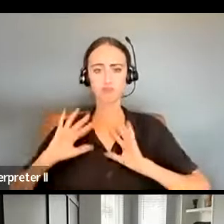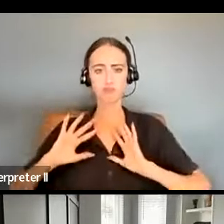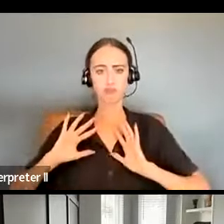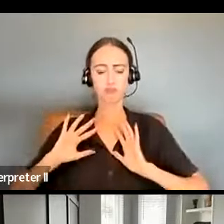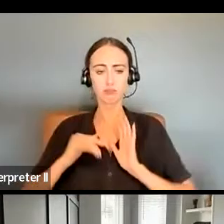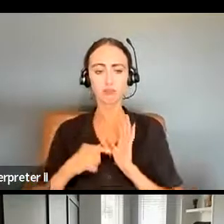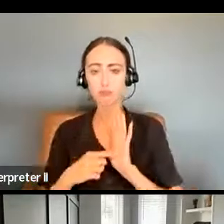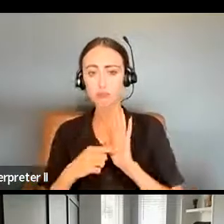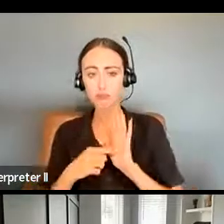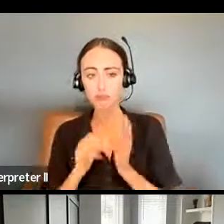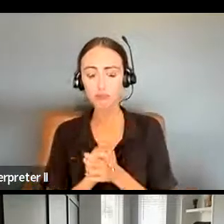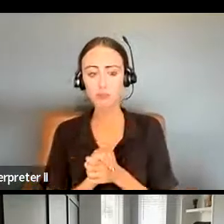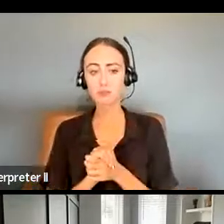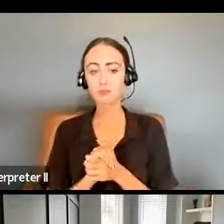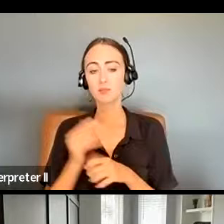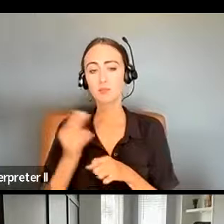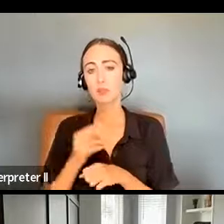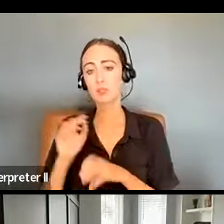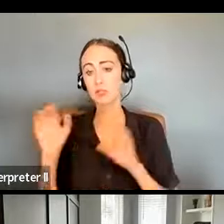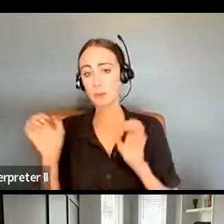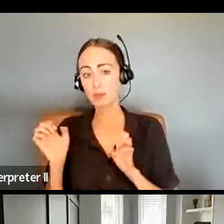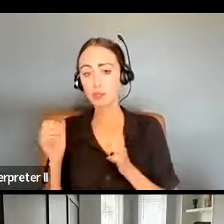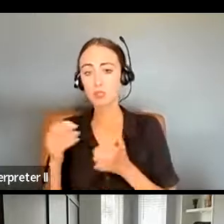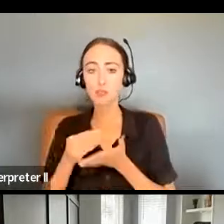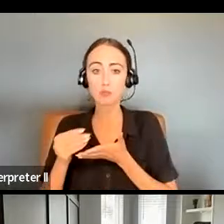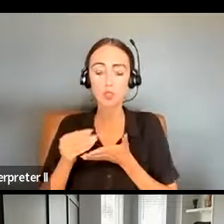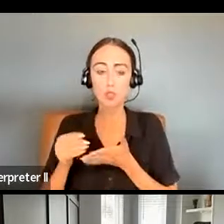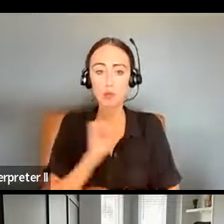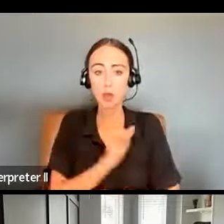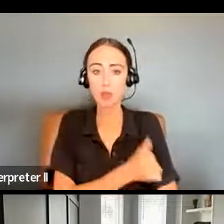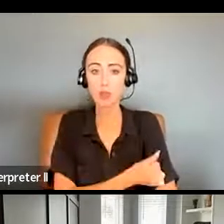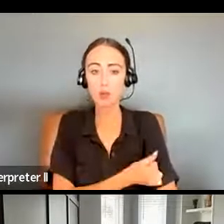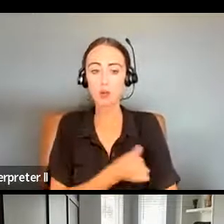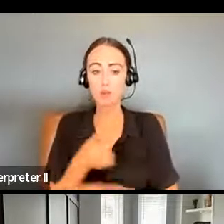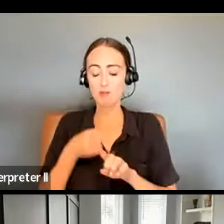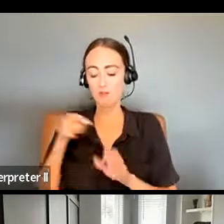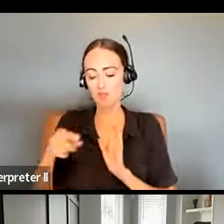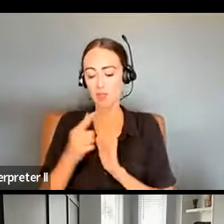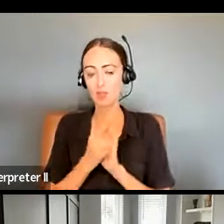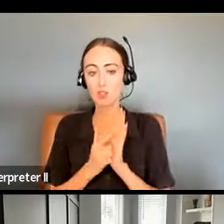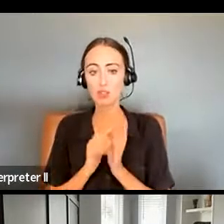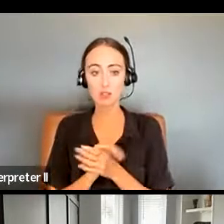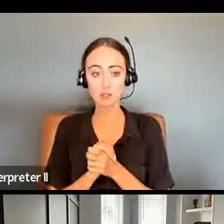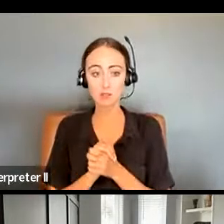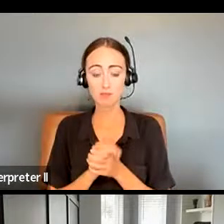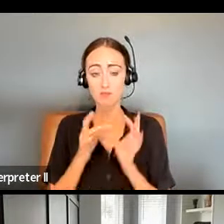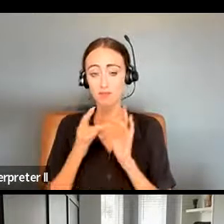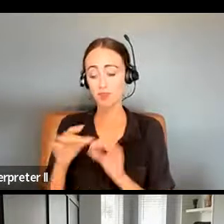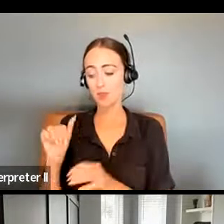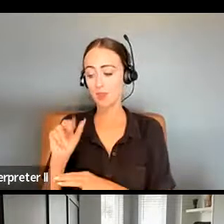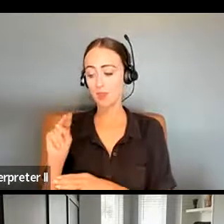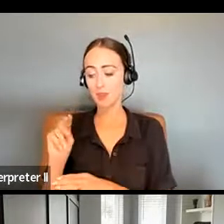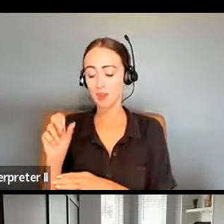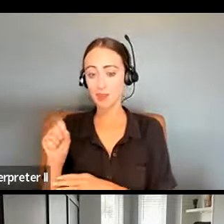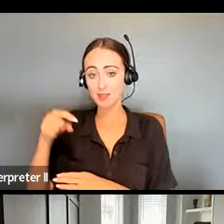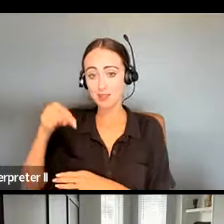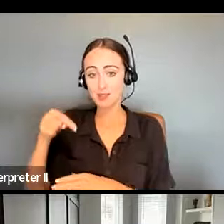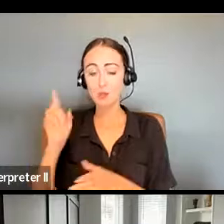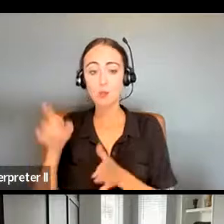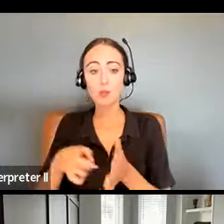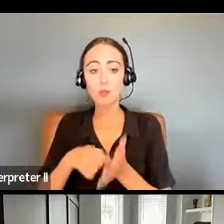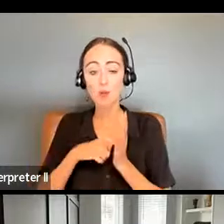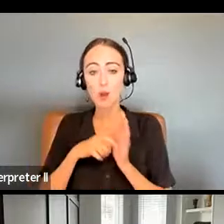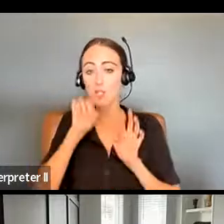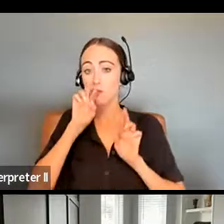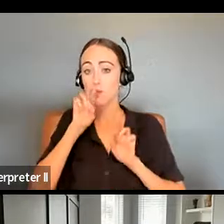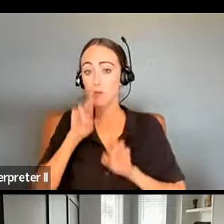executive's exercise of the emergency procurement authority granted by this legislation. Under the ANS, the executive will be required to report